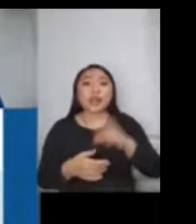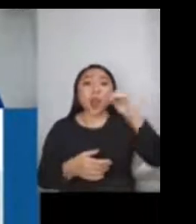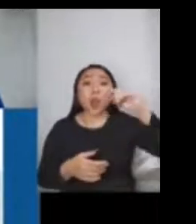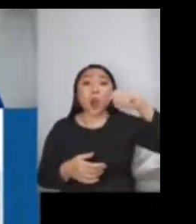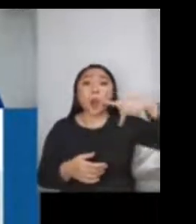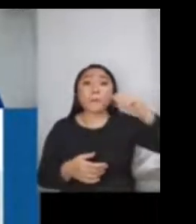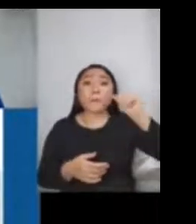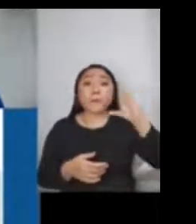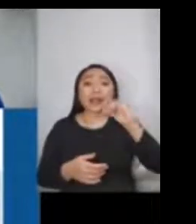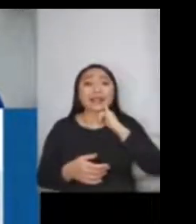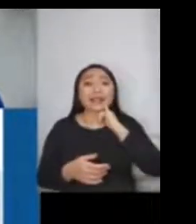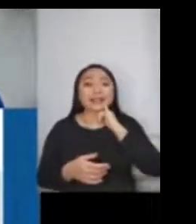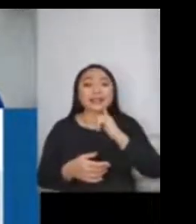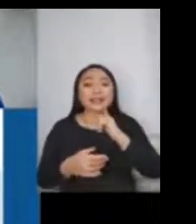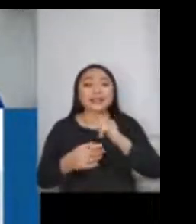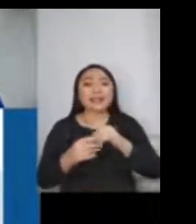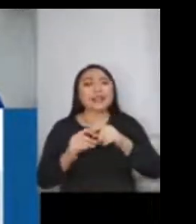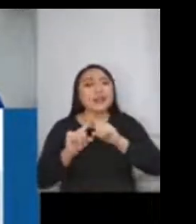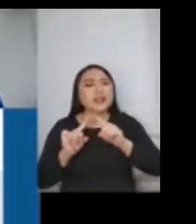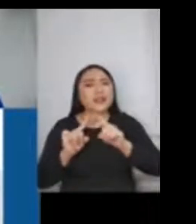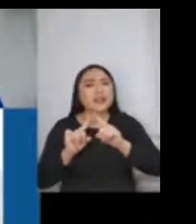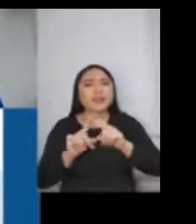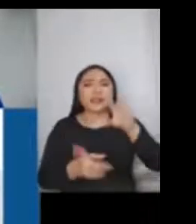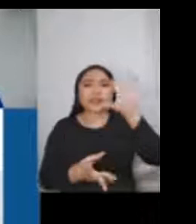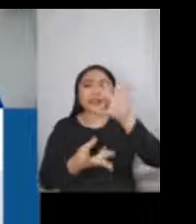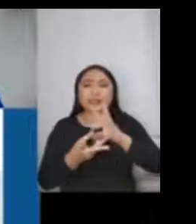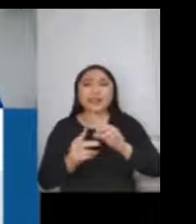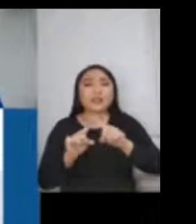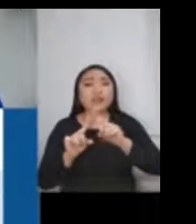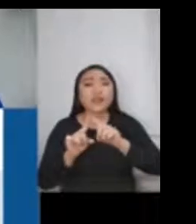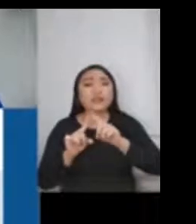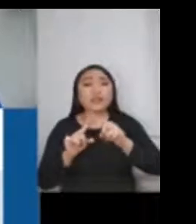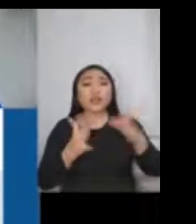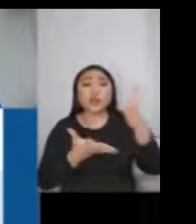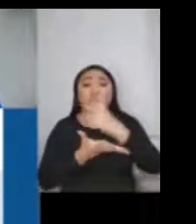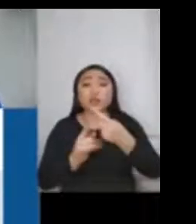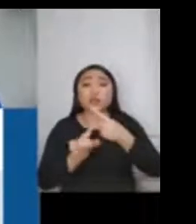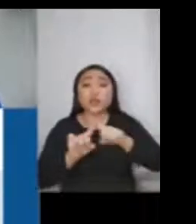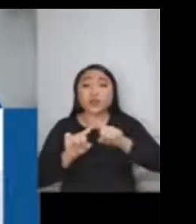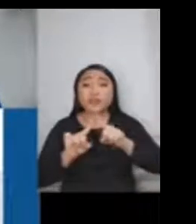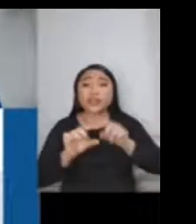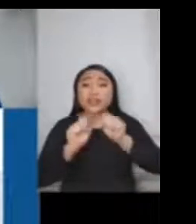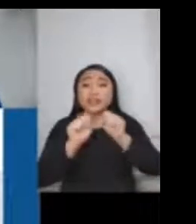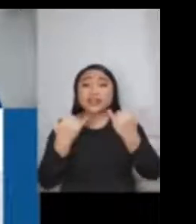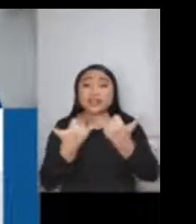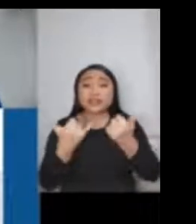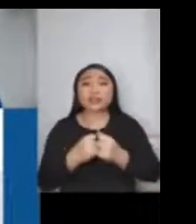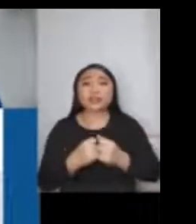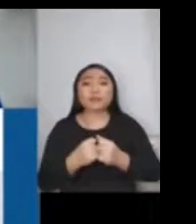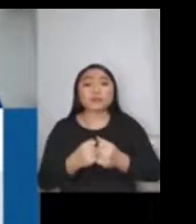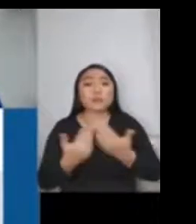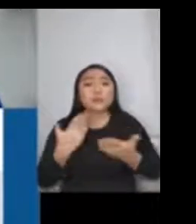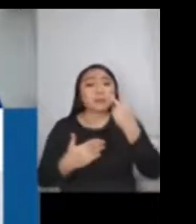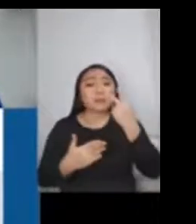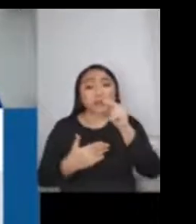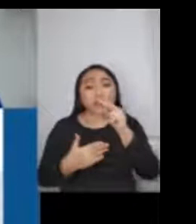OPAC consists of the different collections of the different DOST agencies. So